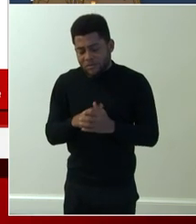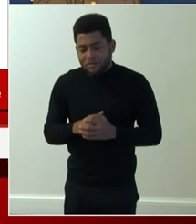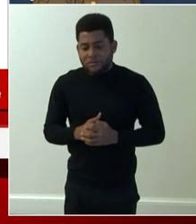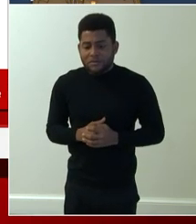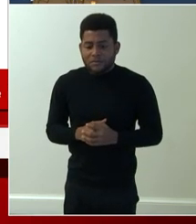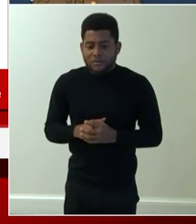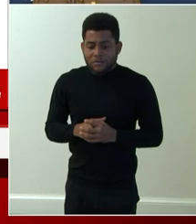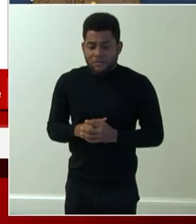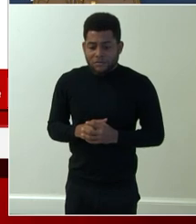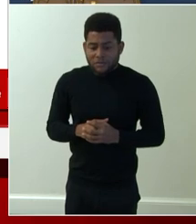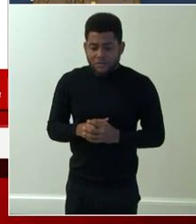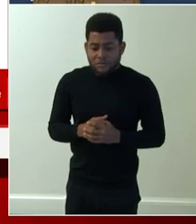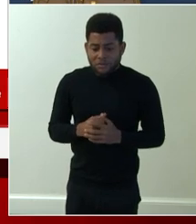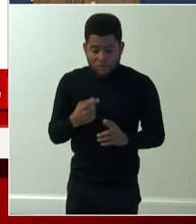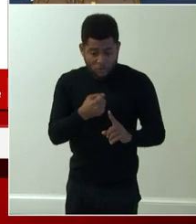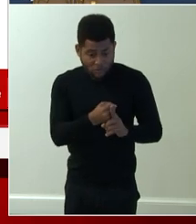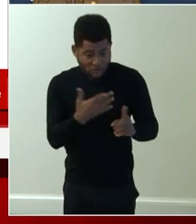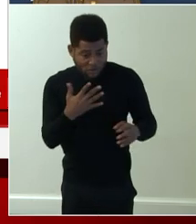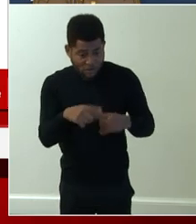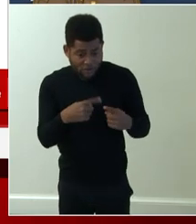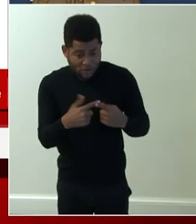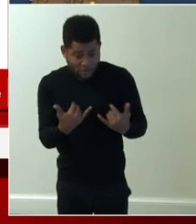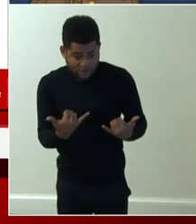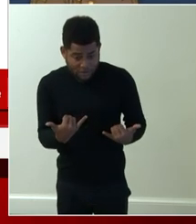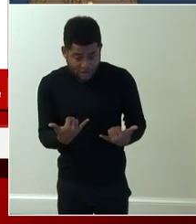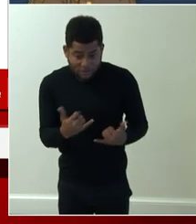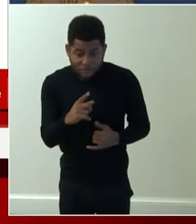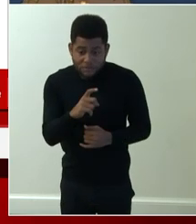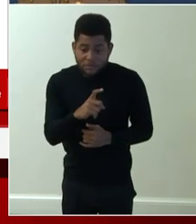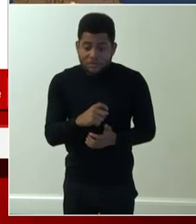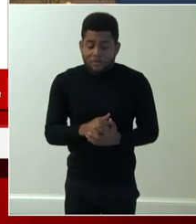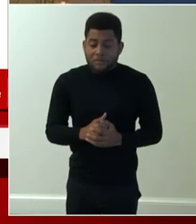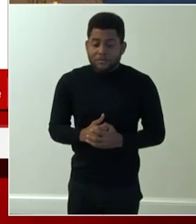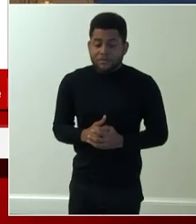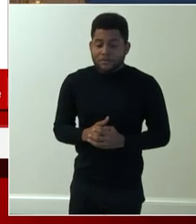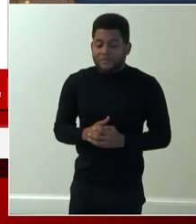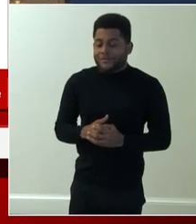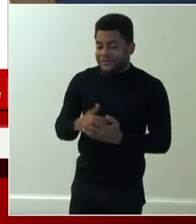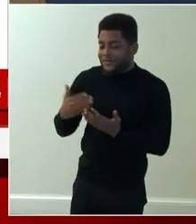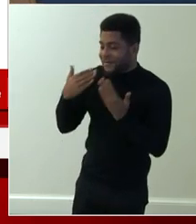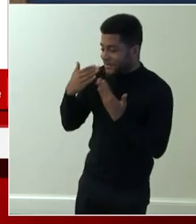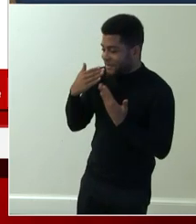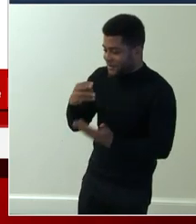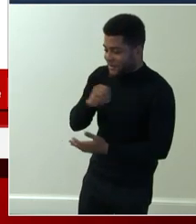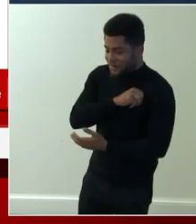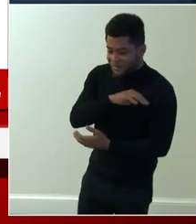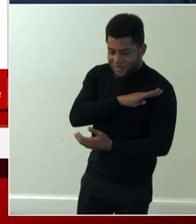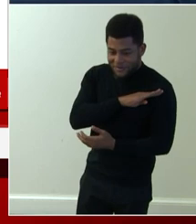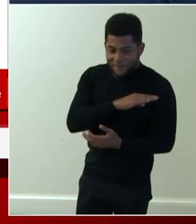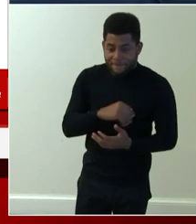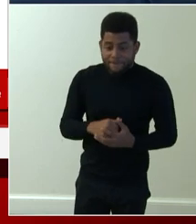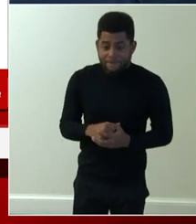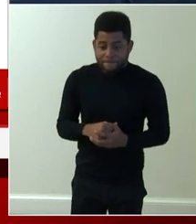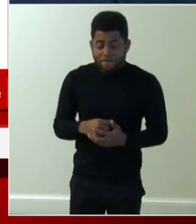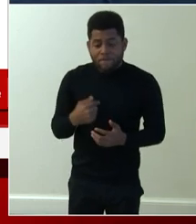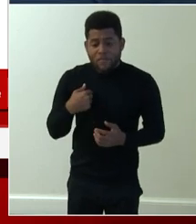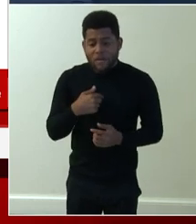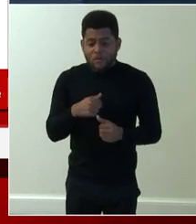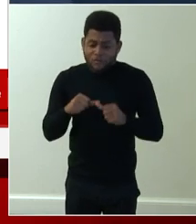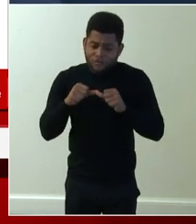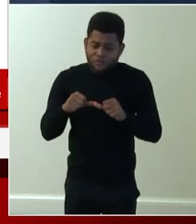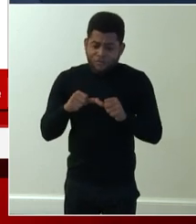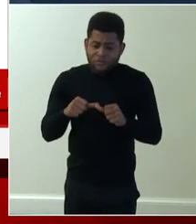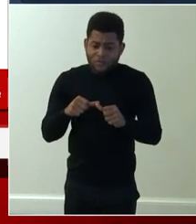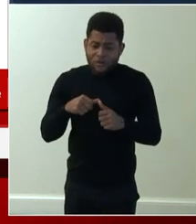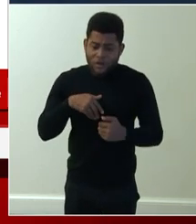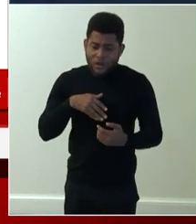say a little bit more about where we are today, Chancellor, I think that would be helpful. Yeah, thank you, Mayor. So where we are today is we're continuing our approach